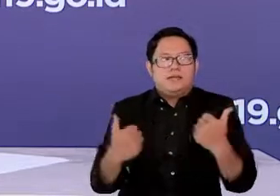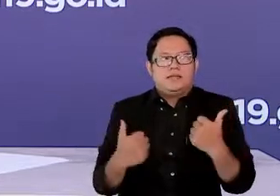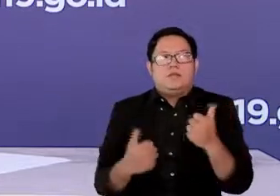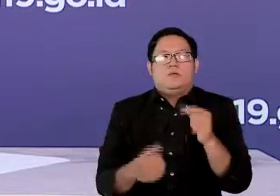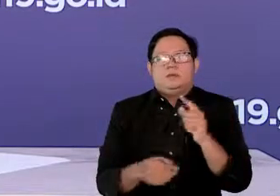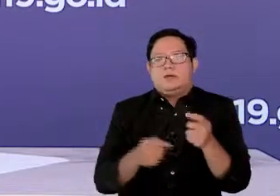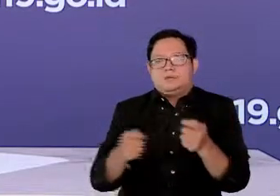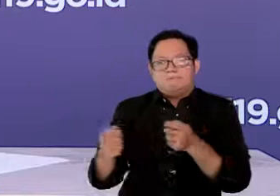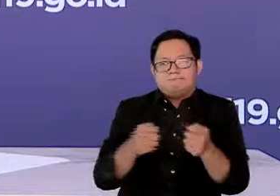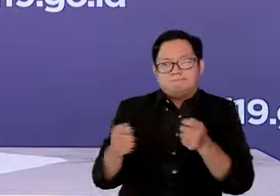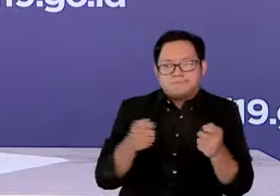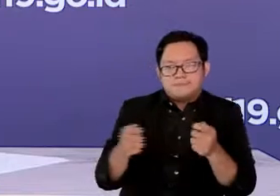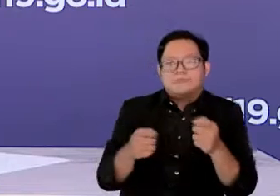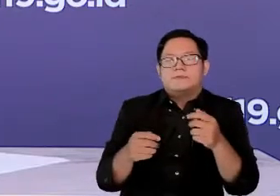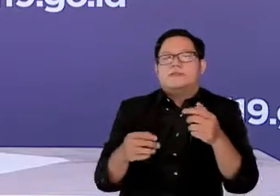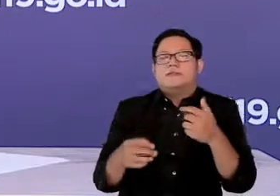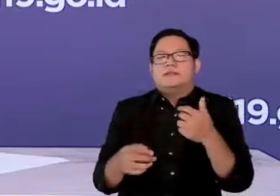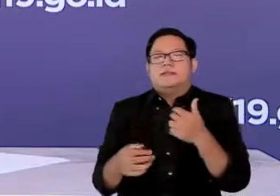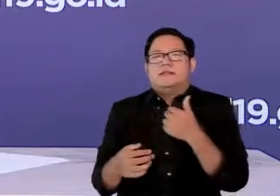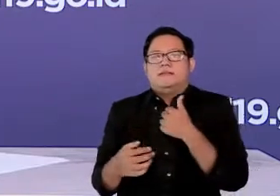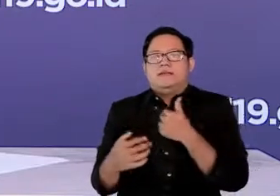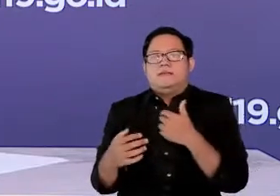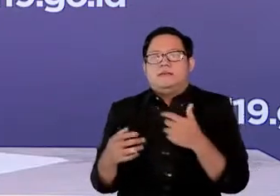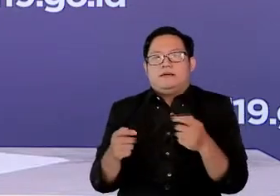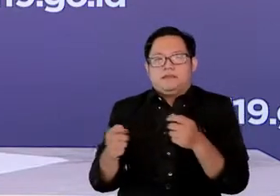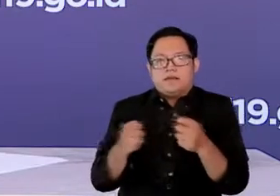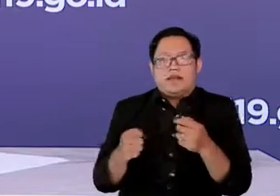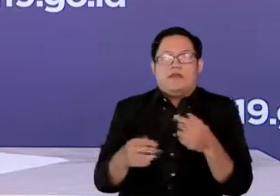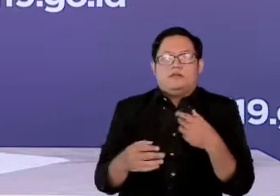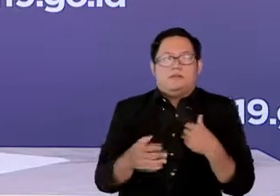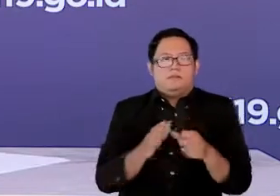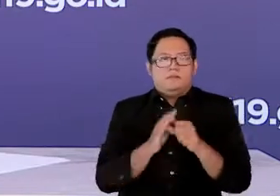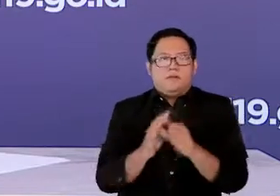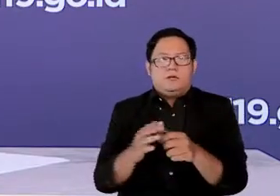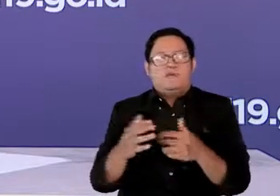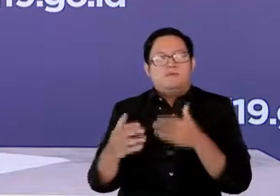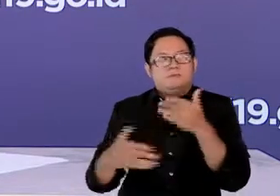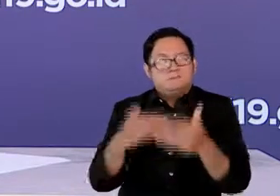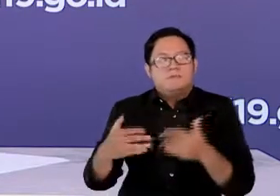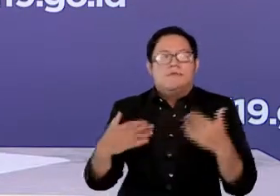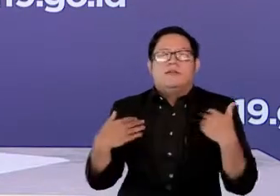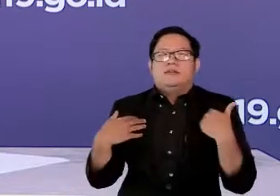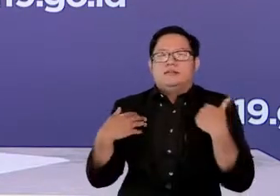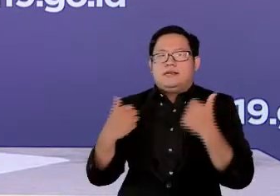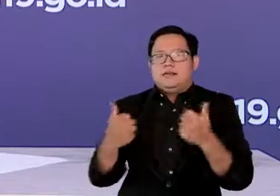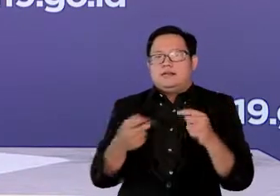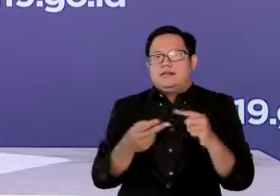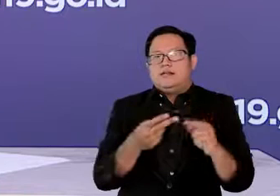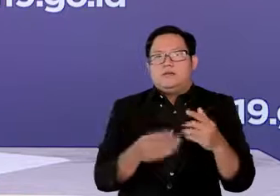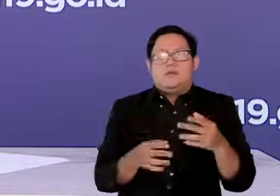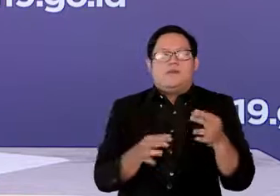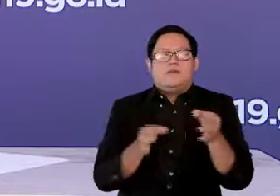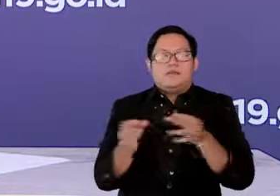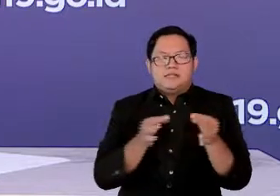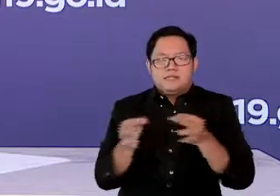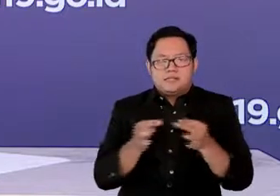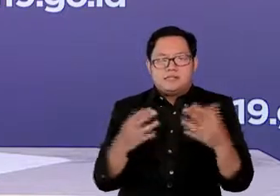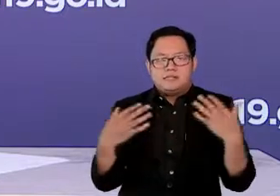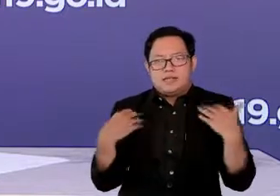human-animal environment health, and providing access to pharmaceuticals and medical equipment easily and